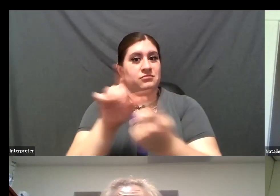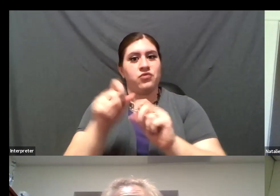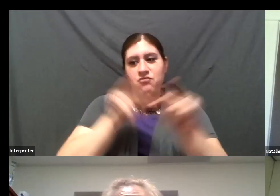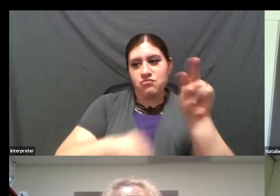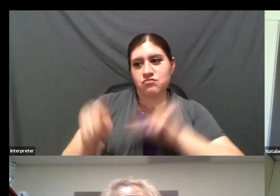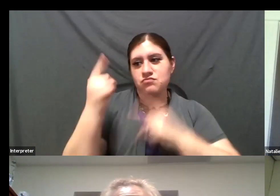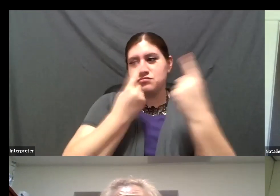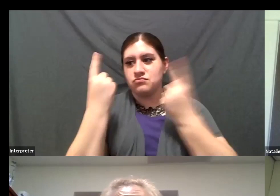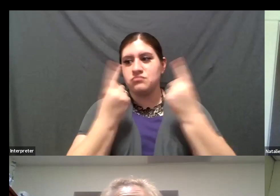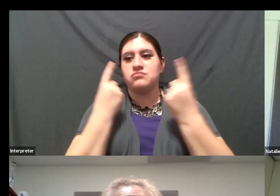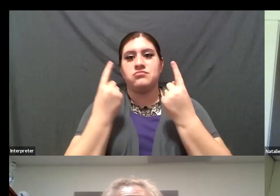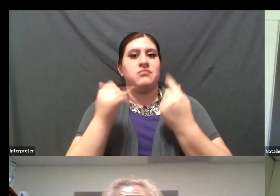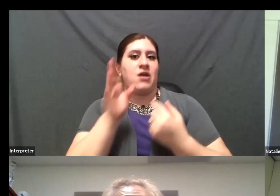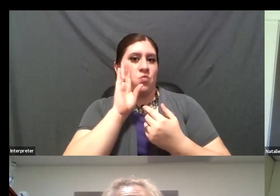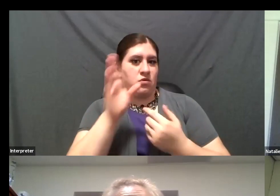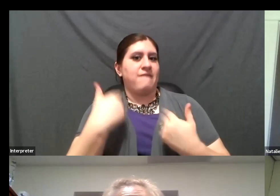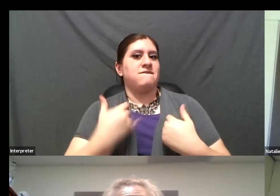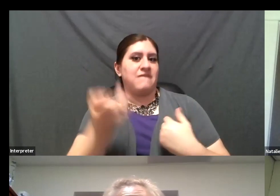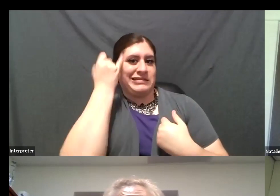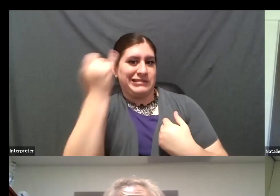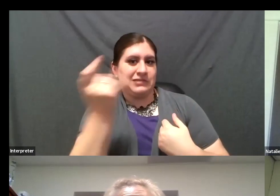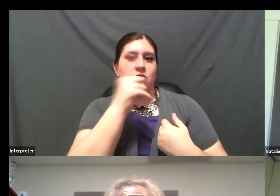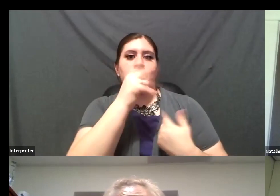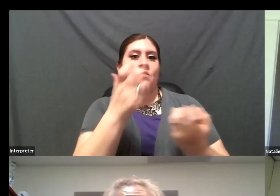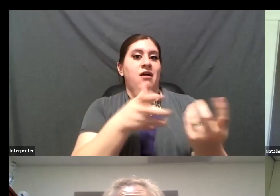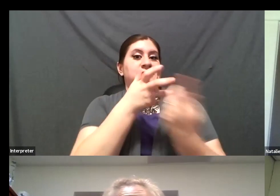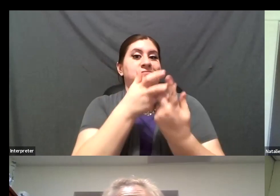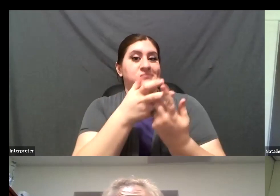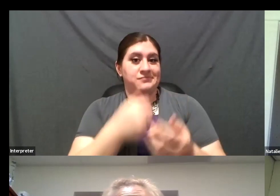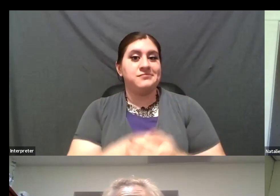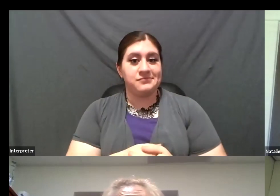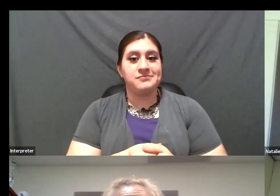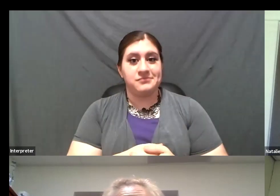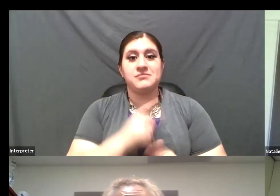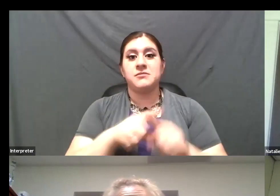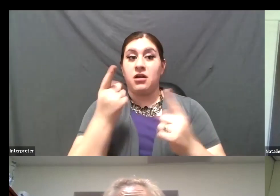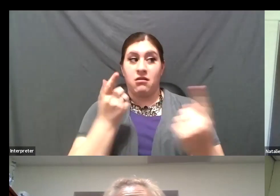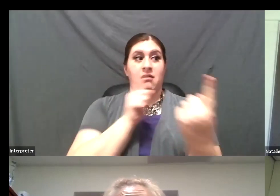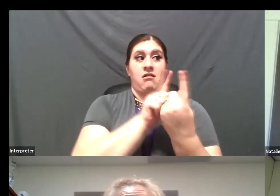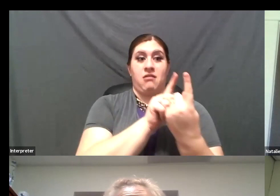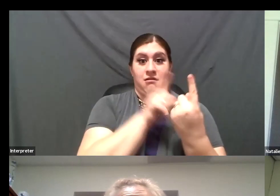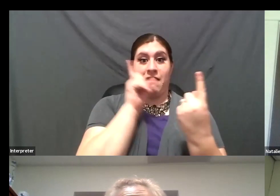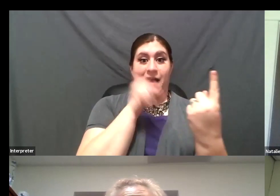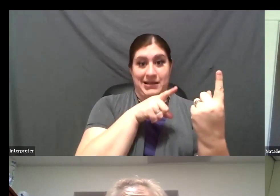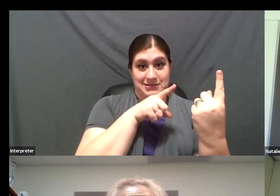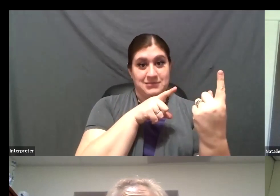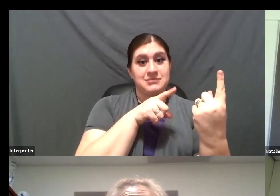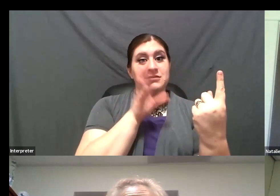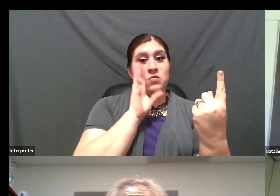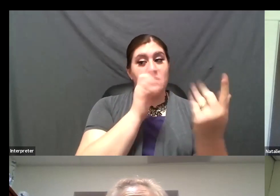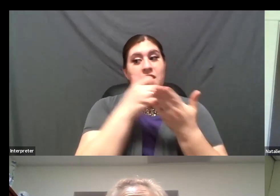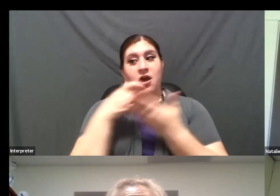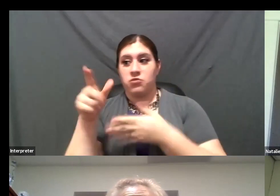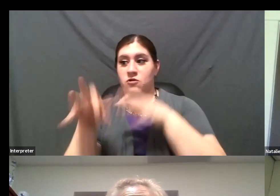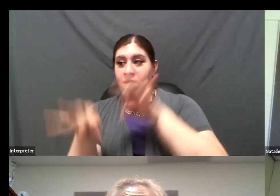that. And that'll give you an idea about who you might want to work with. But you approach them, and they help you